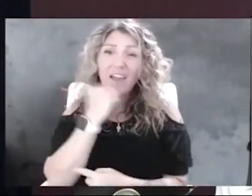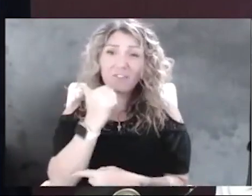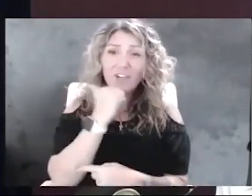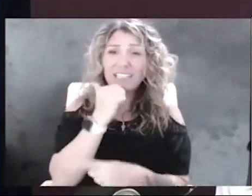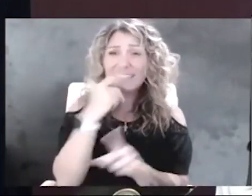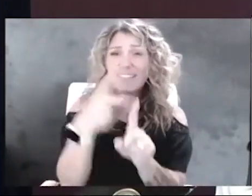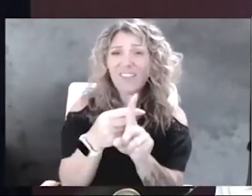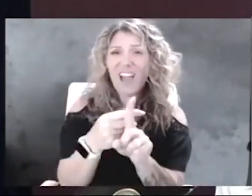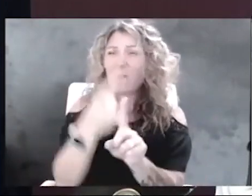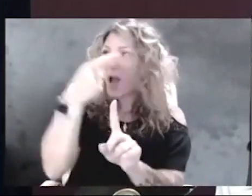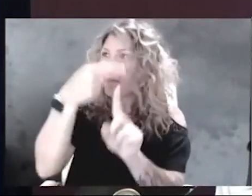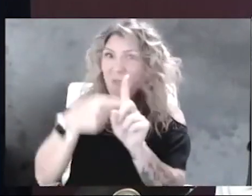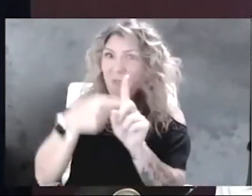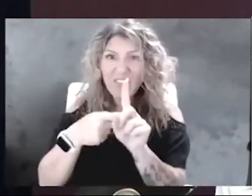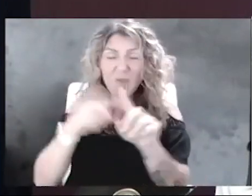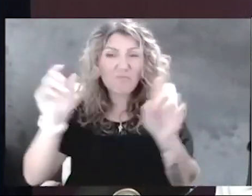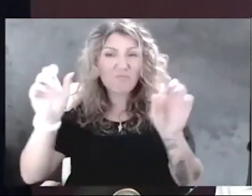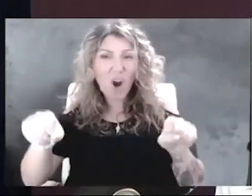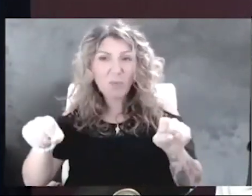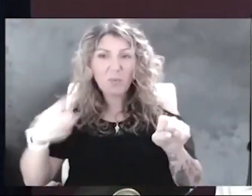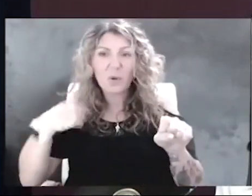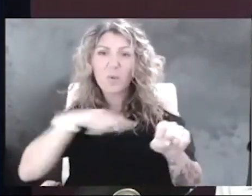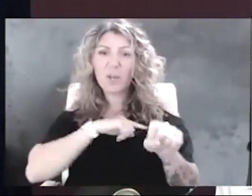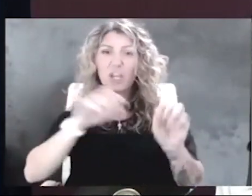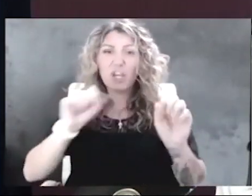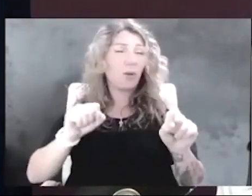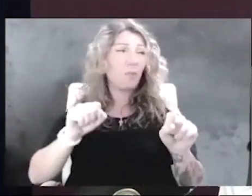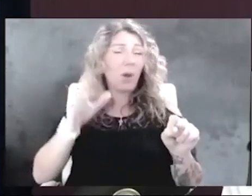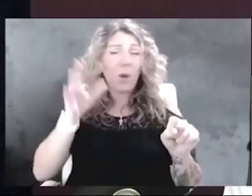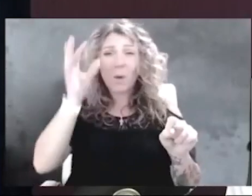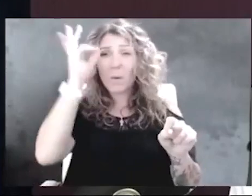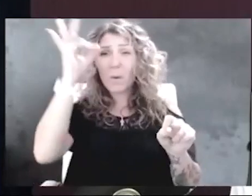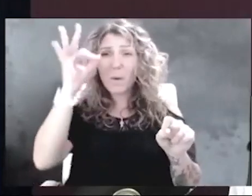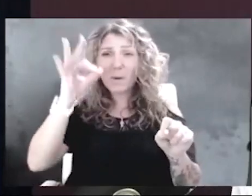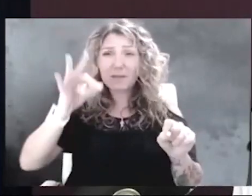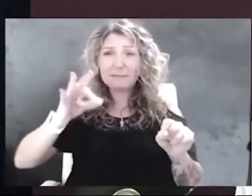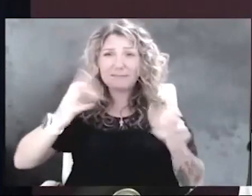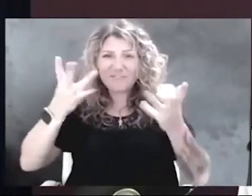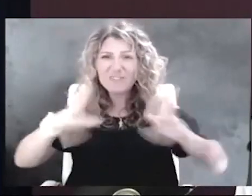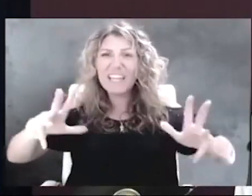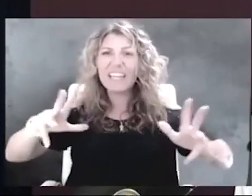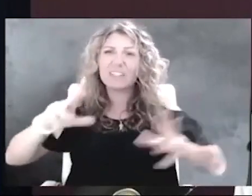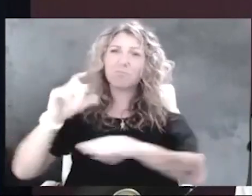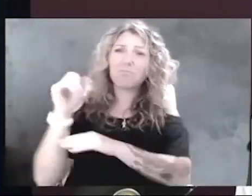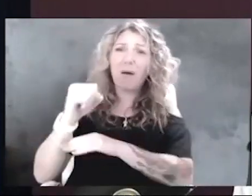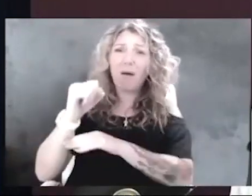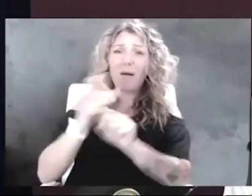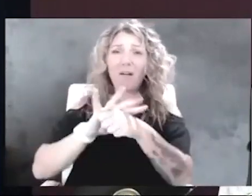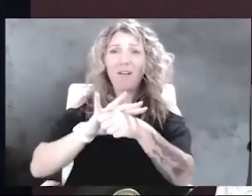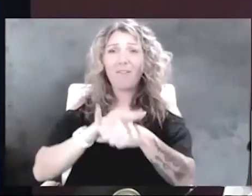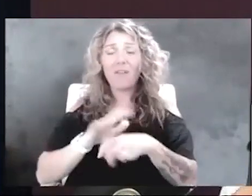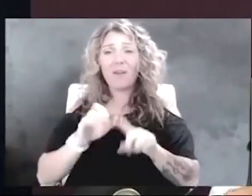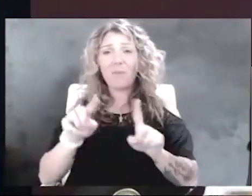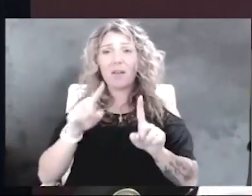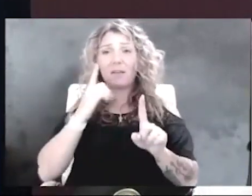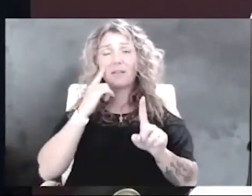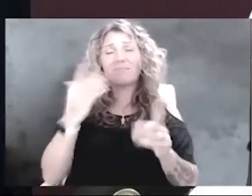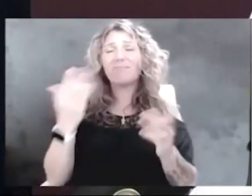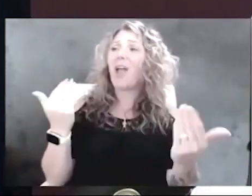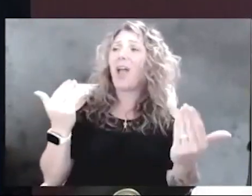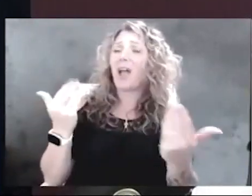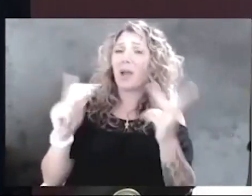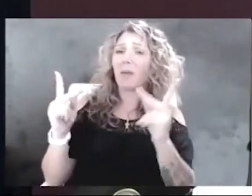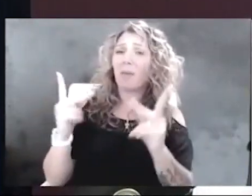we could come really close to ending this. Yeah. And so I think, man, if we could just get people to be vaccinated, I